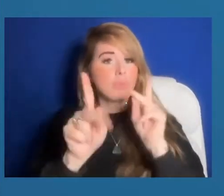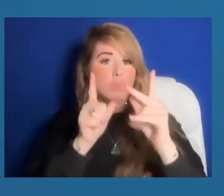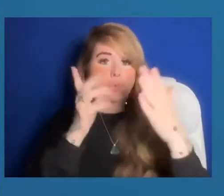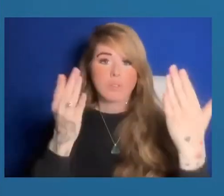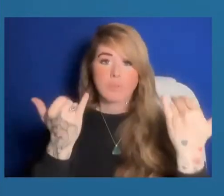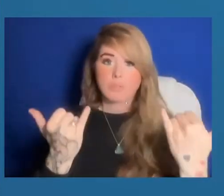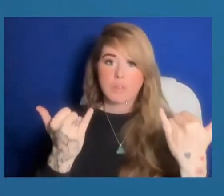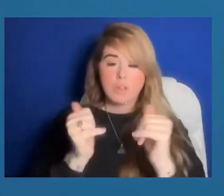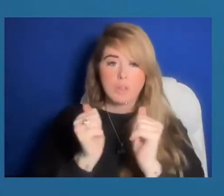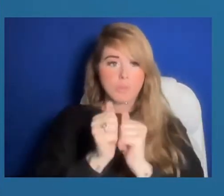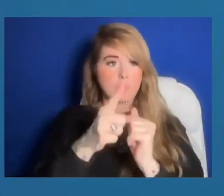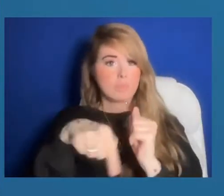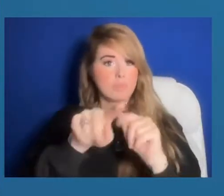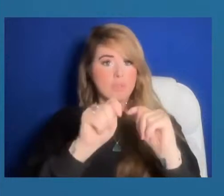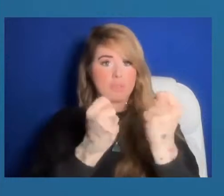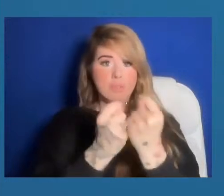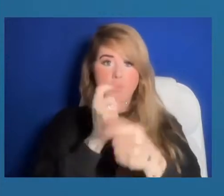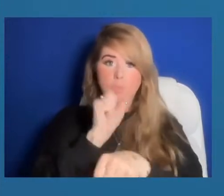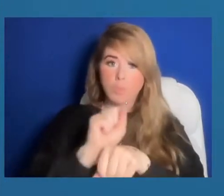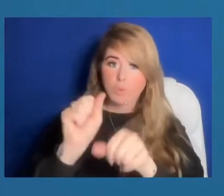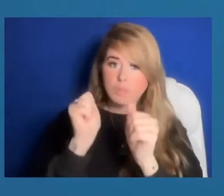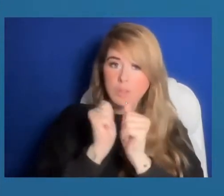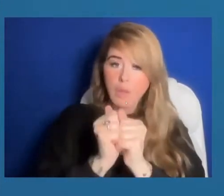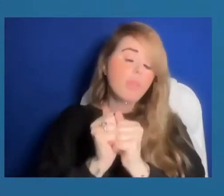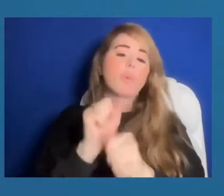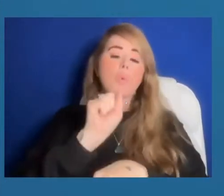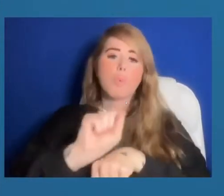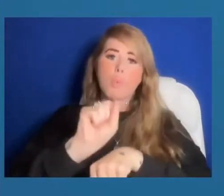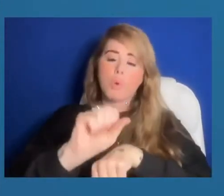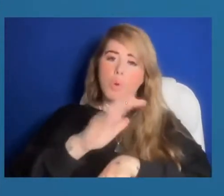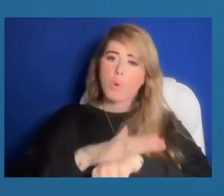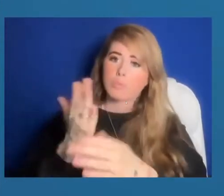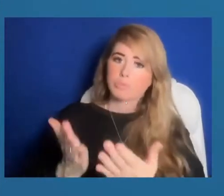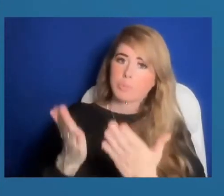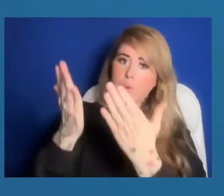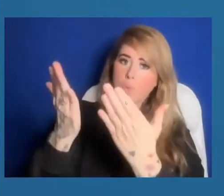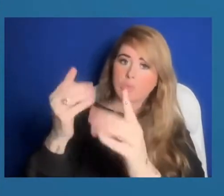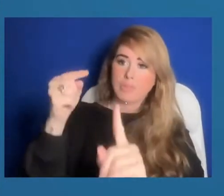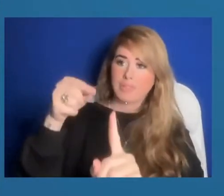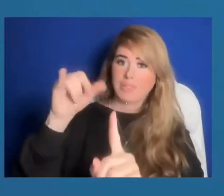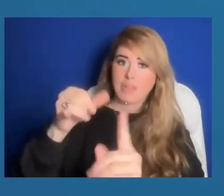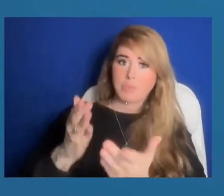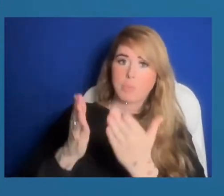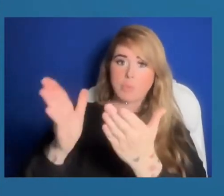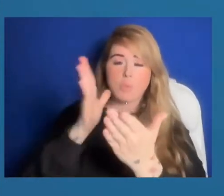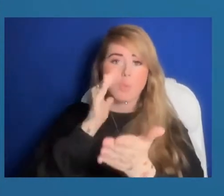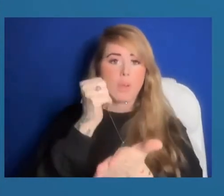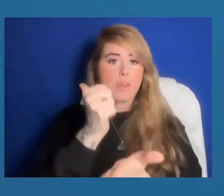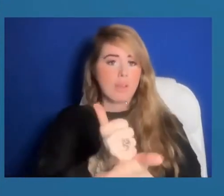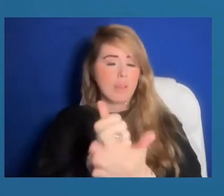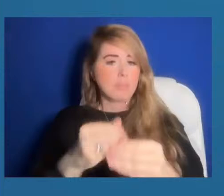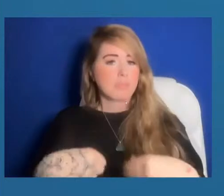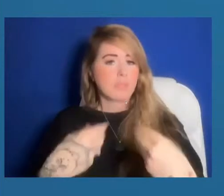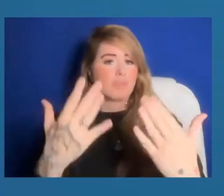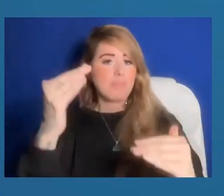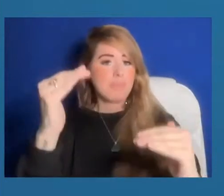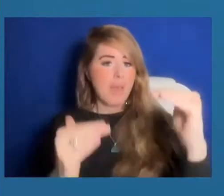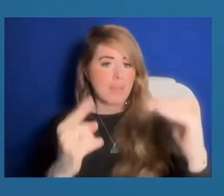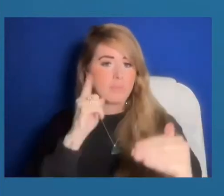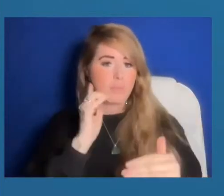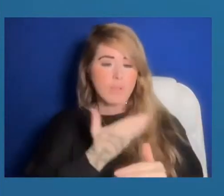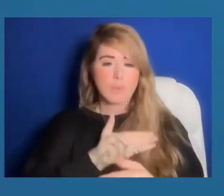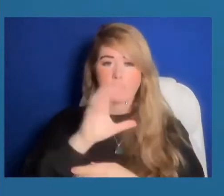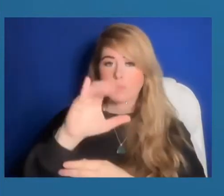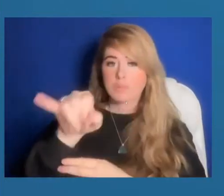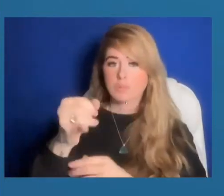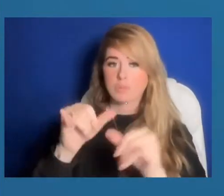together, working on a proposal that we think will restore balance to the criminal justice system, which